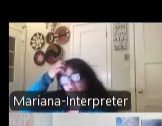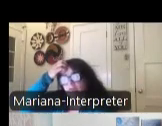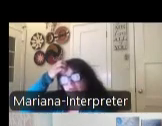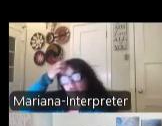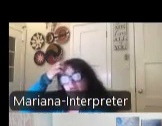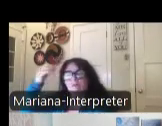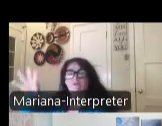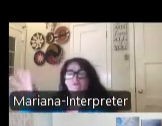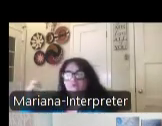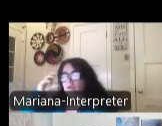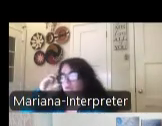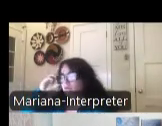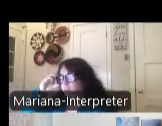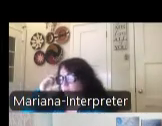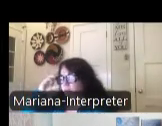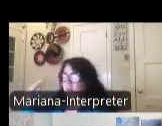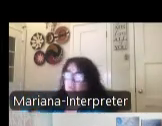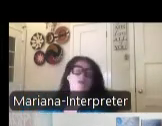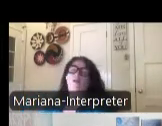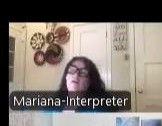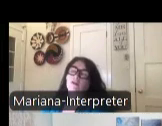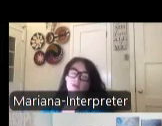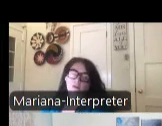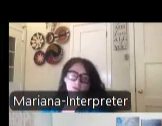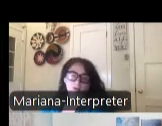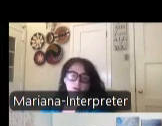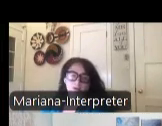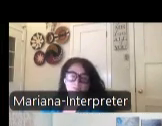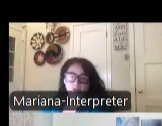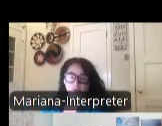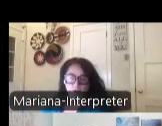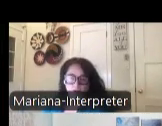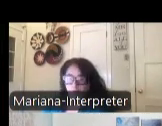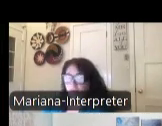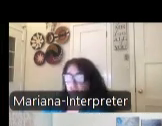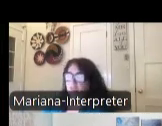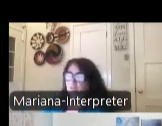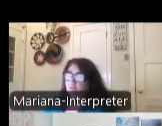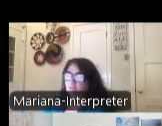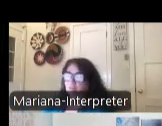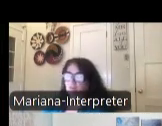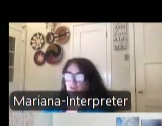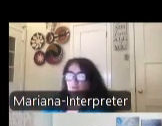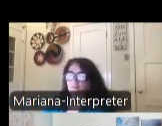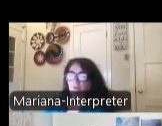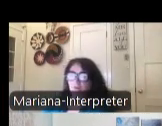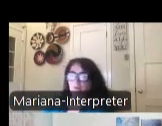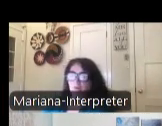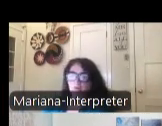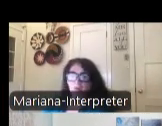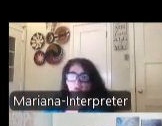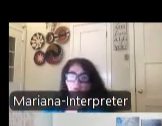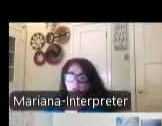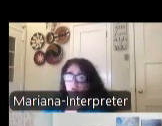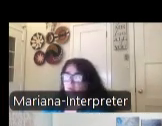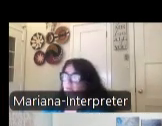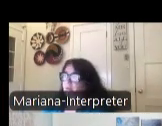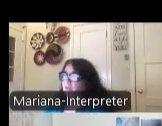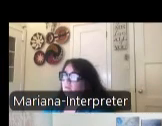Q&A session if folks are interested. And this is a slide that unfortunately I've updated every few years with yet a